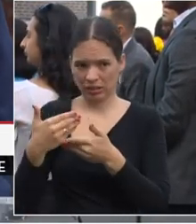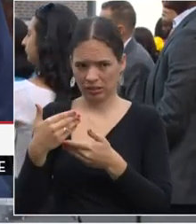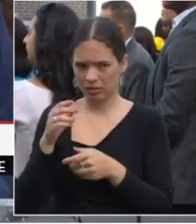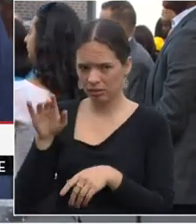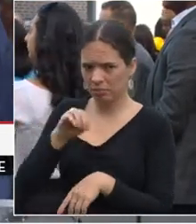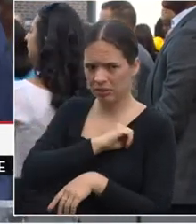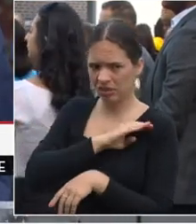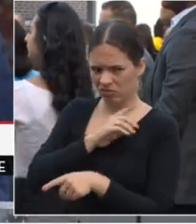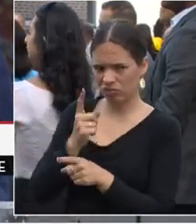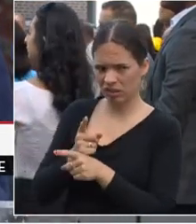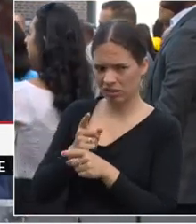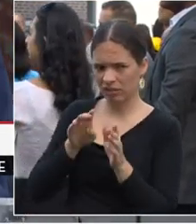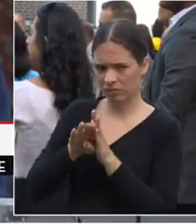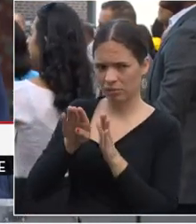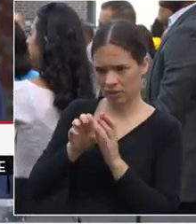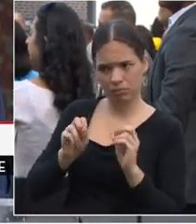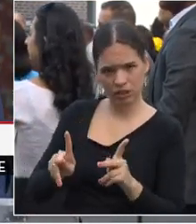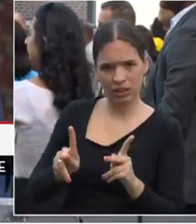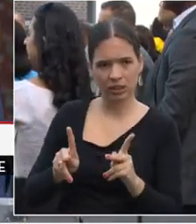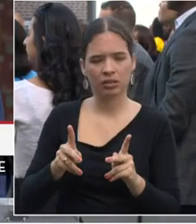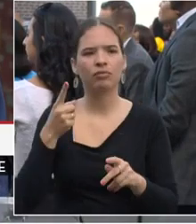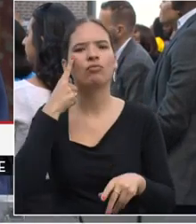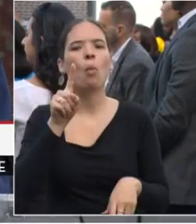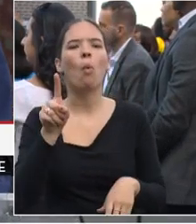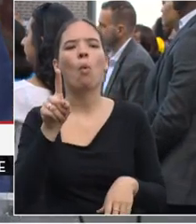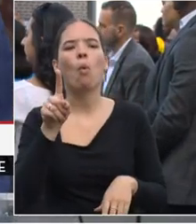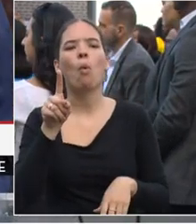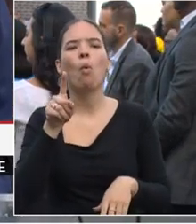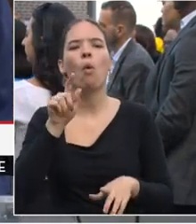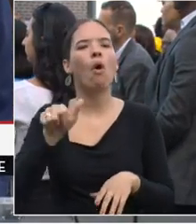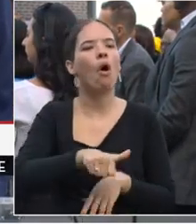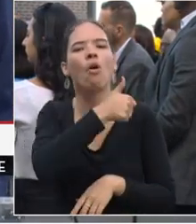developing an opportunity for yet another